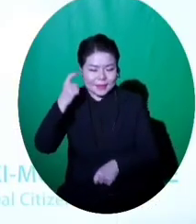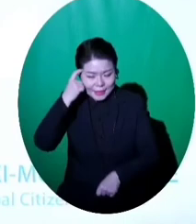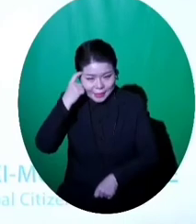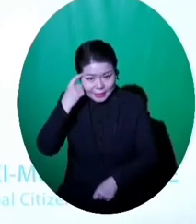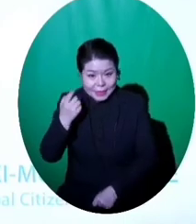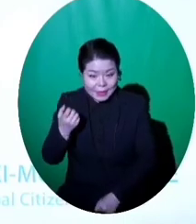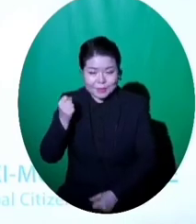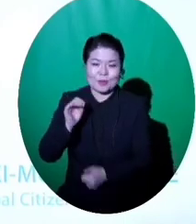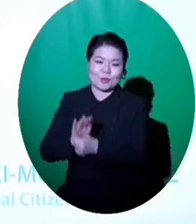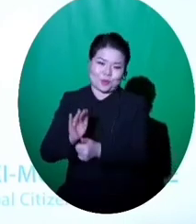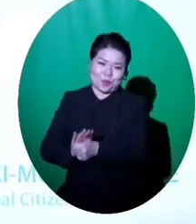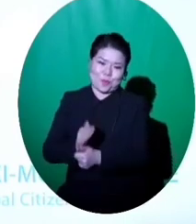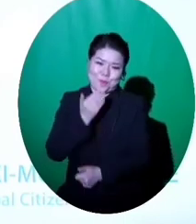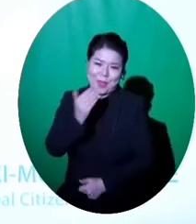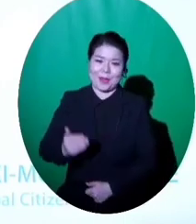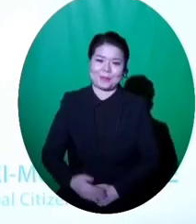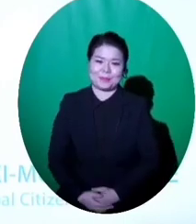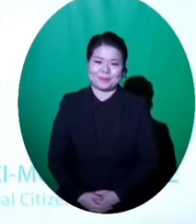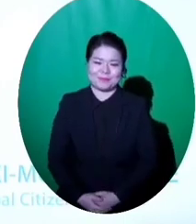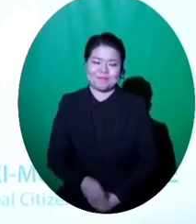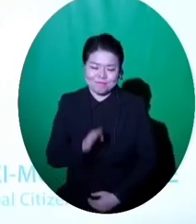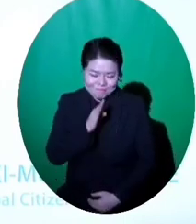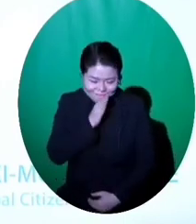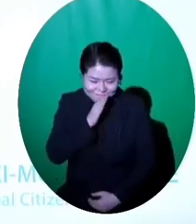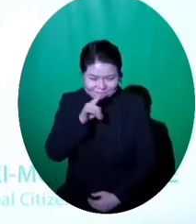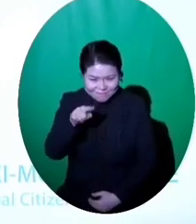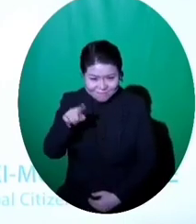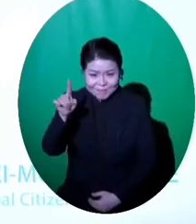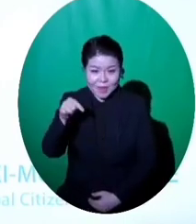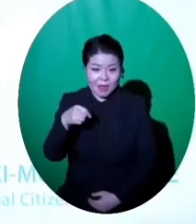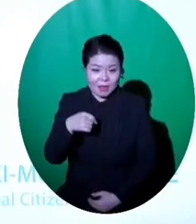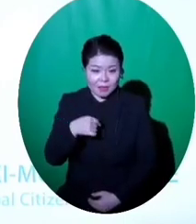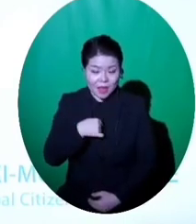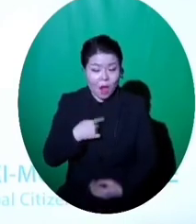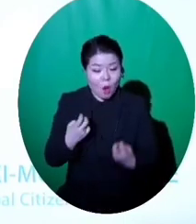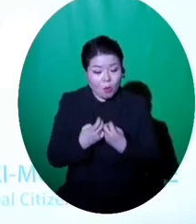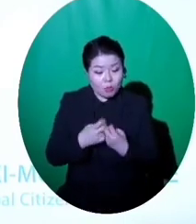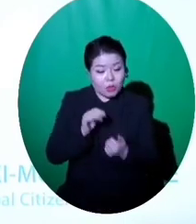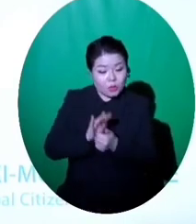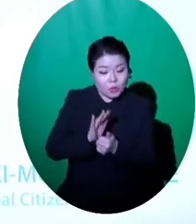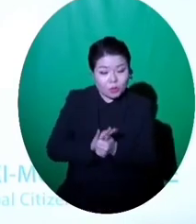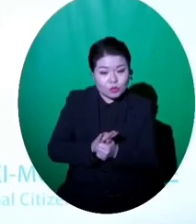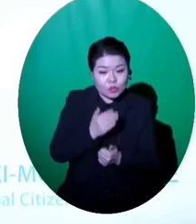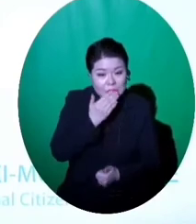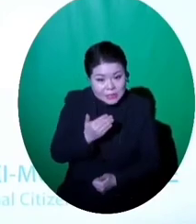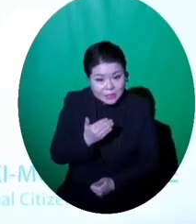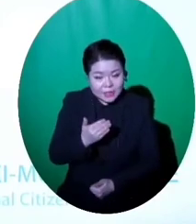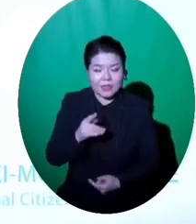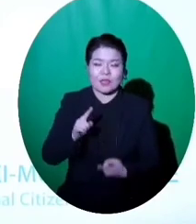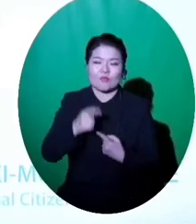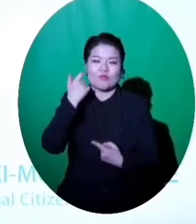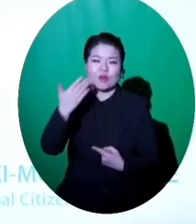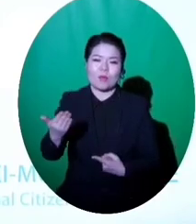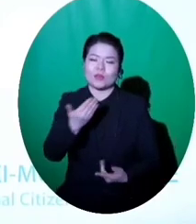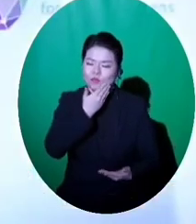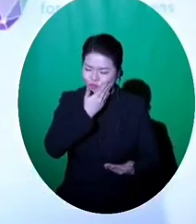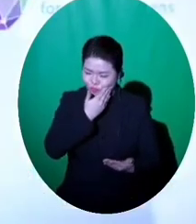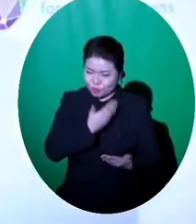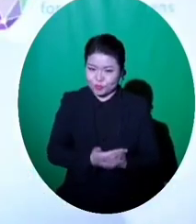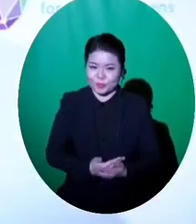I do? That's the important question even for me. And Taeyoon, could you respond? Yeah,